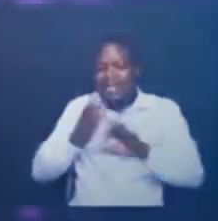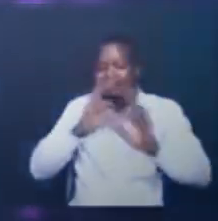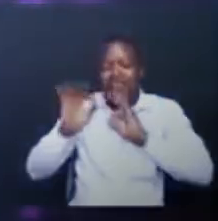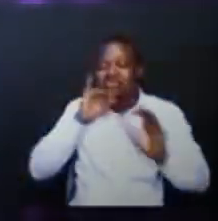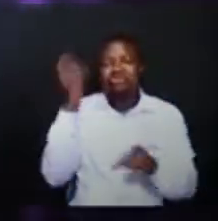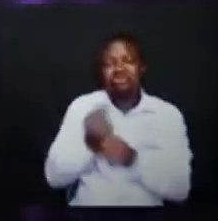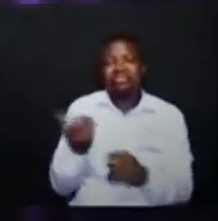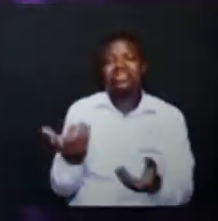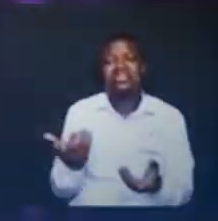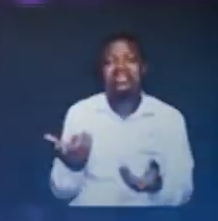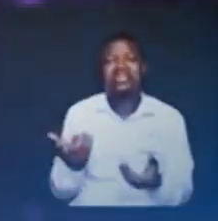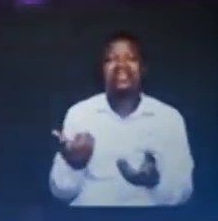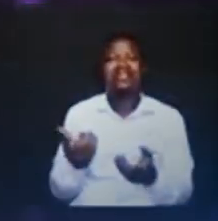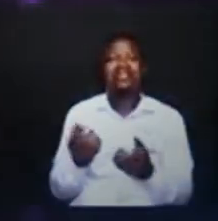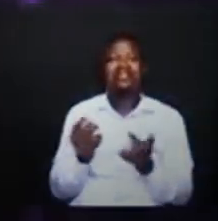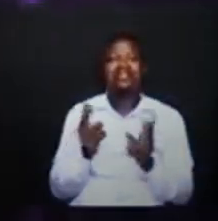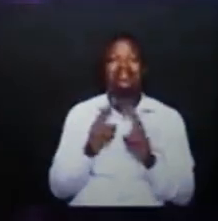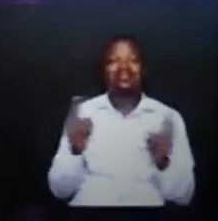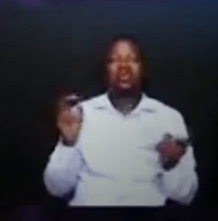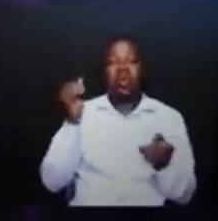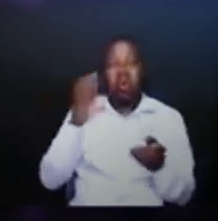anyway. And that's a